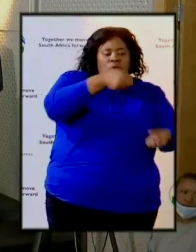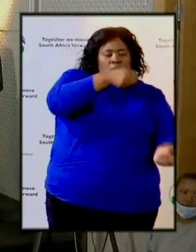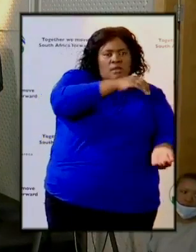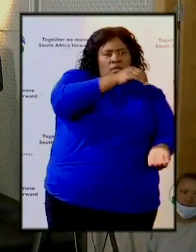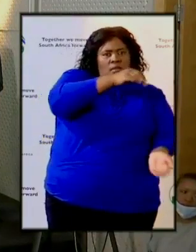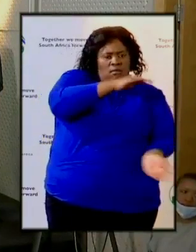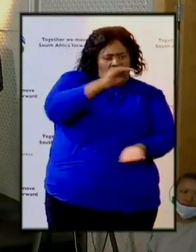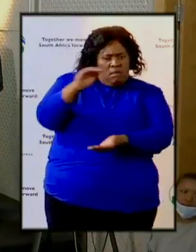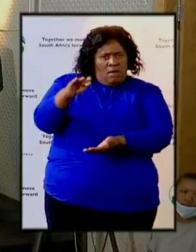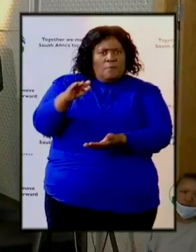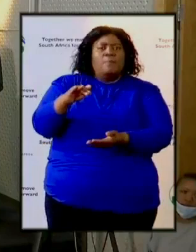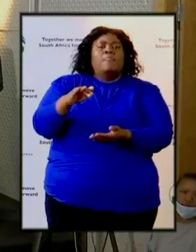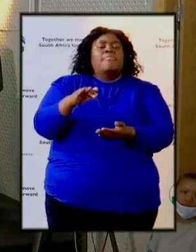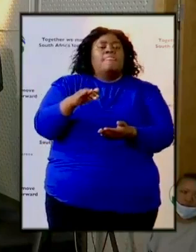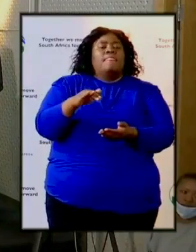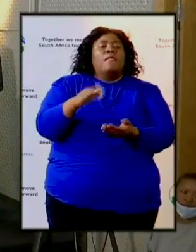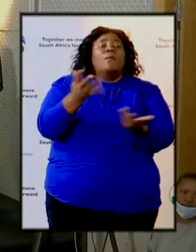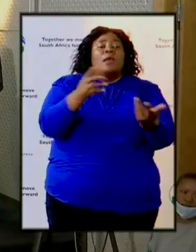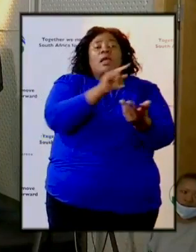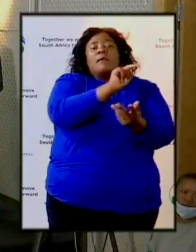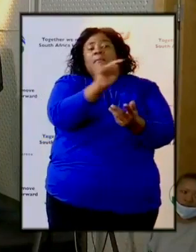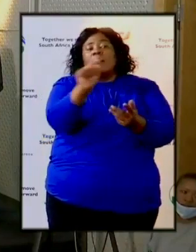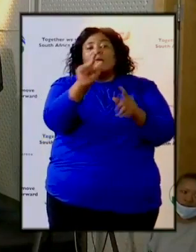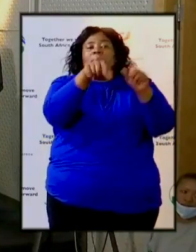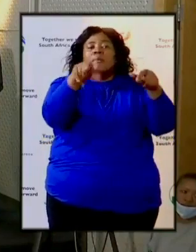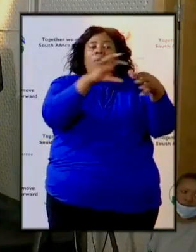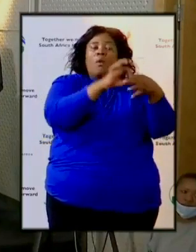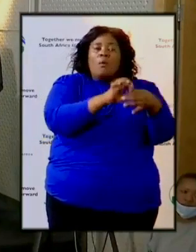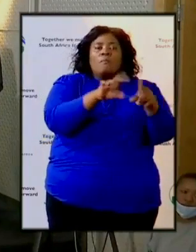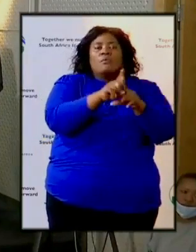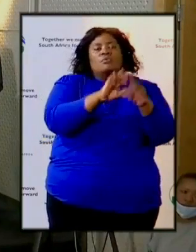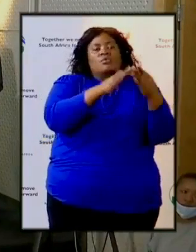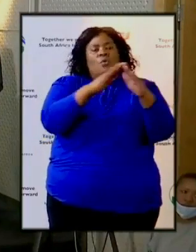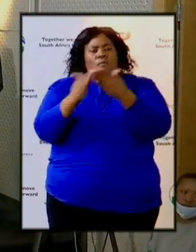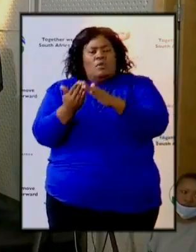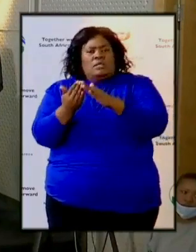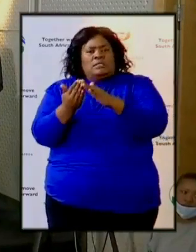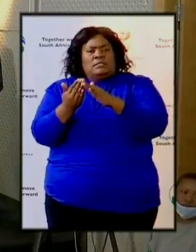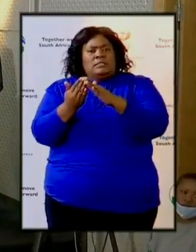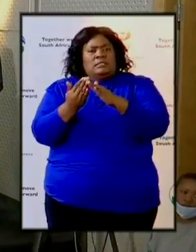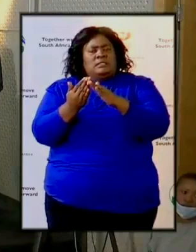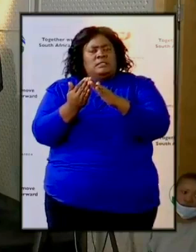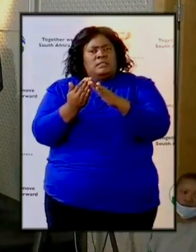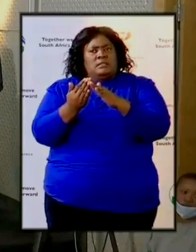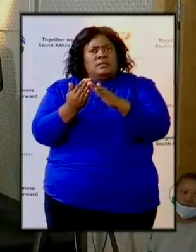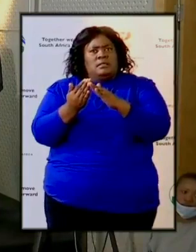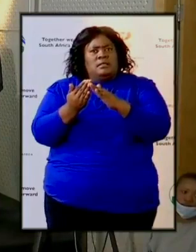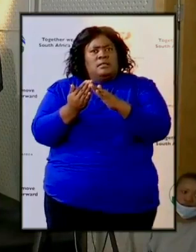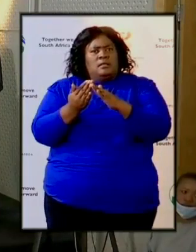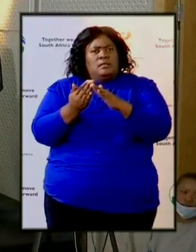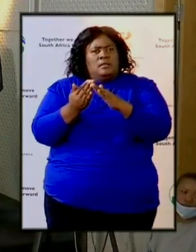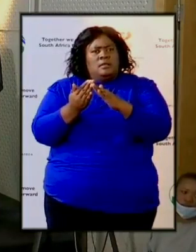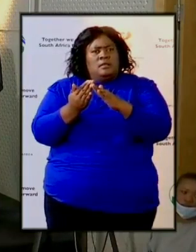need and deliver those to their homes, provide food parcels to communities within their communities